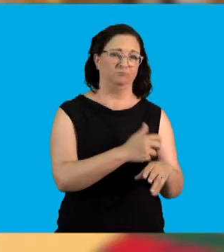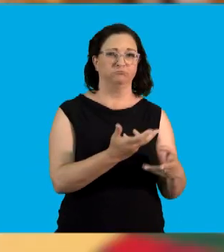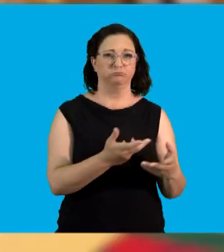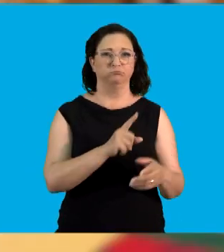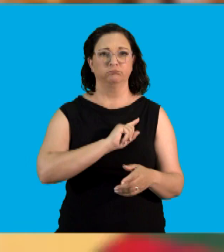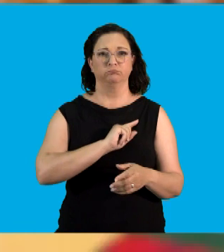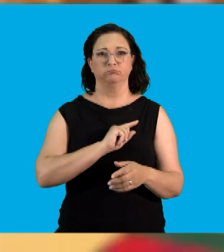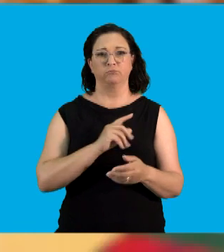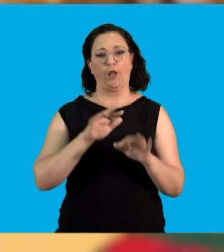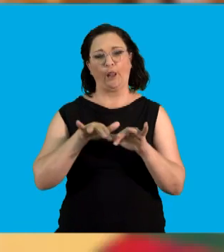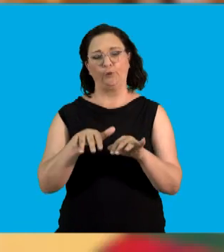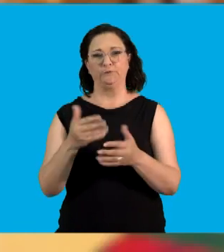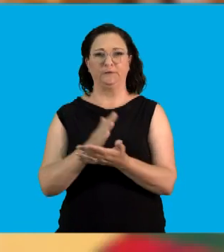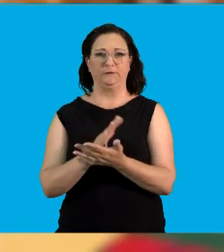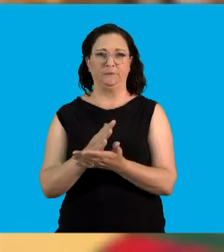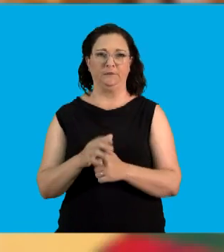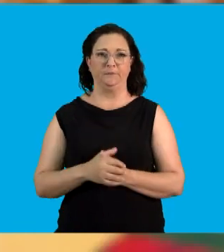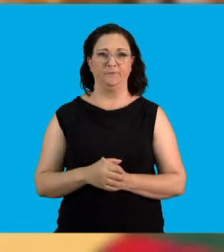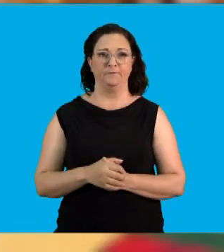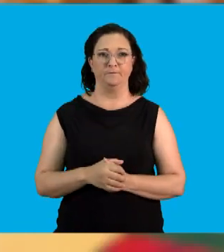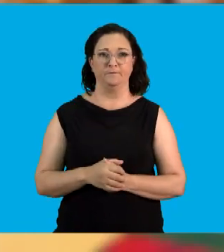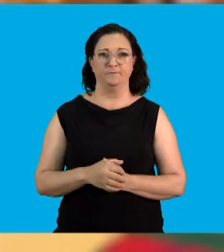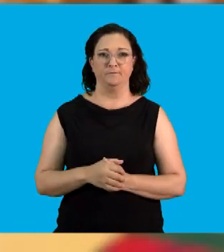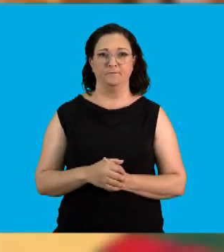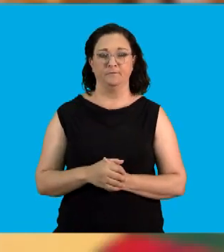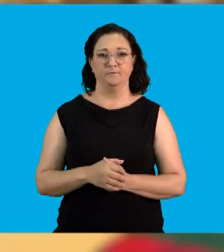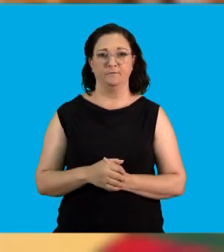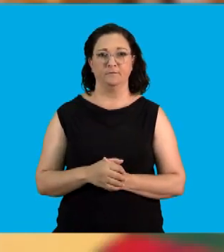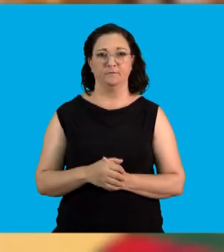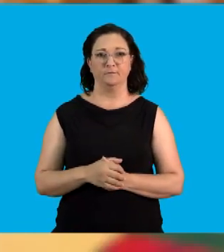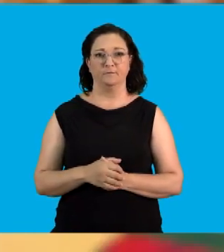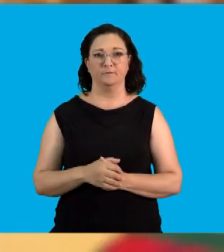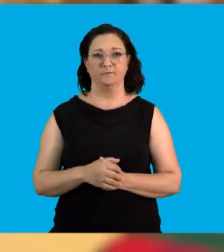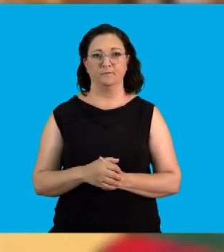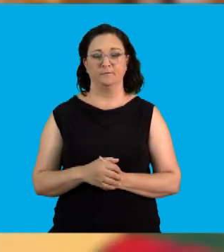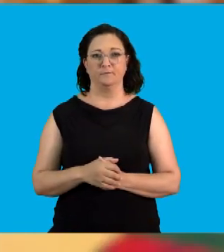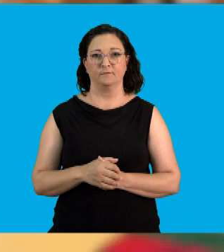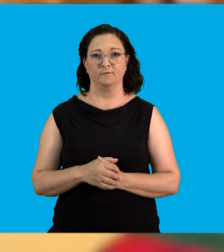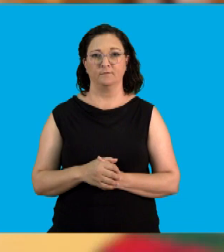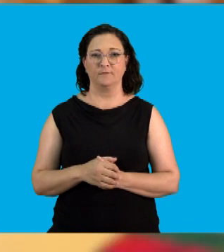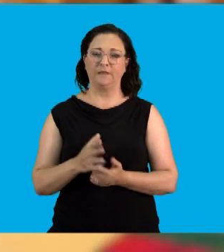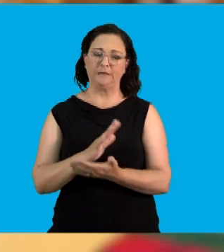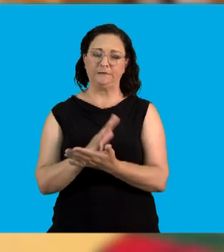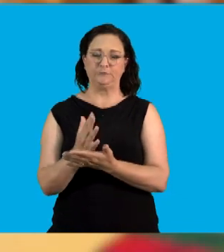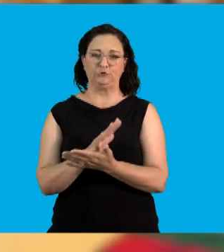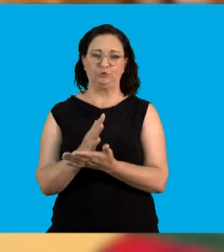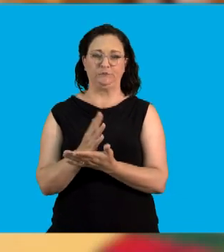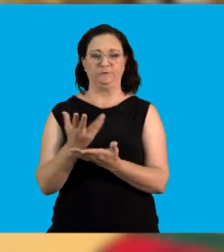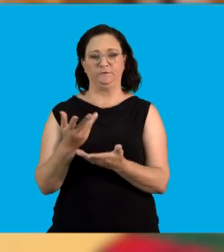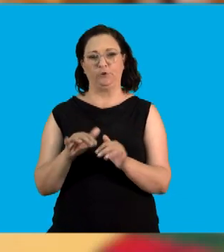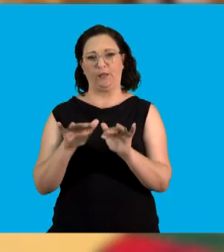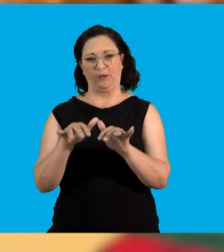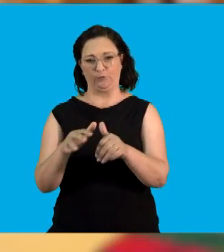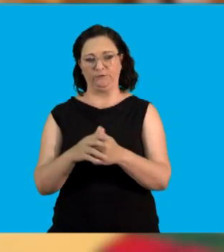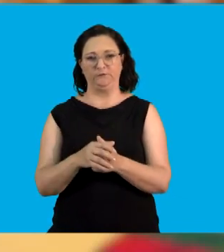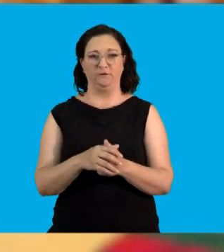in a solid particle. So the gases or the intermolecular forces that are inside a liquid matter, they are somewhere in between those